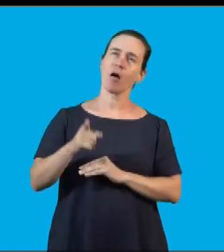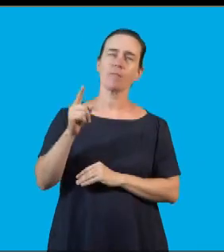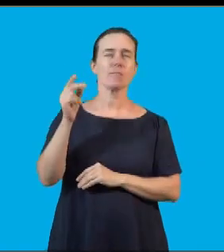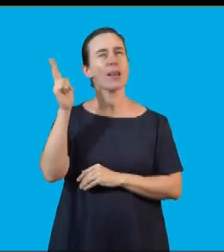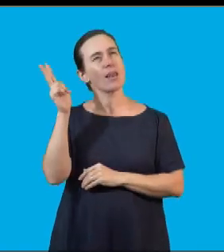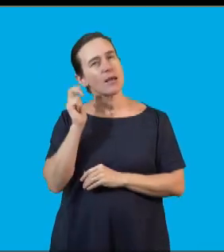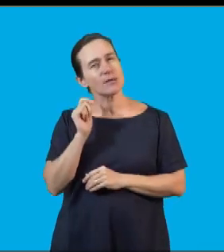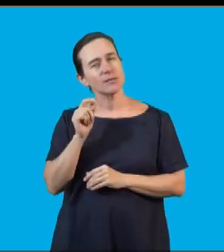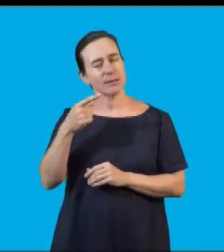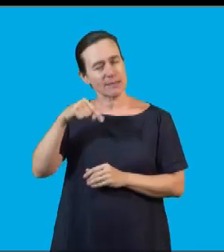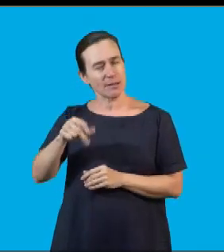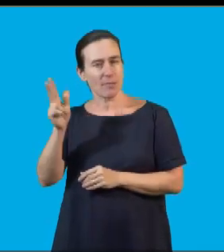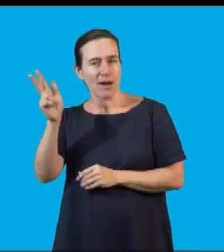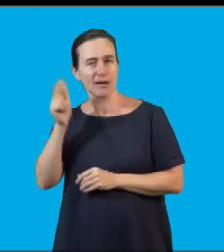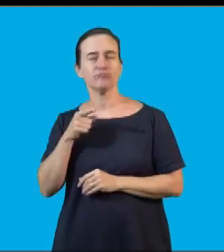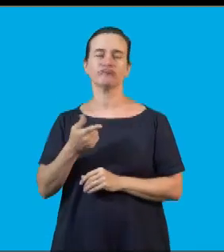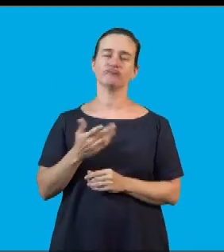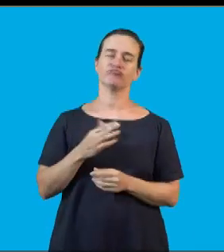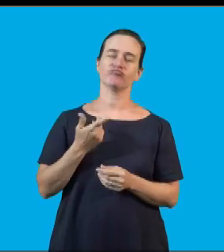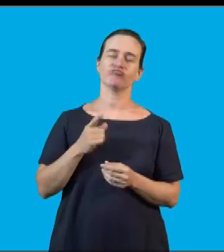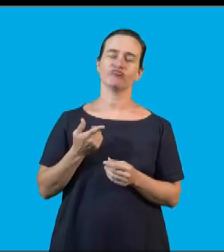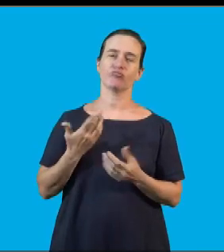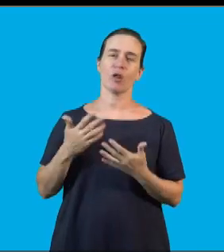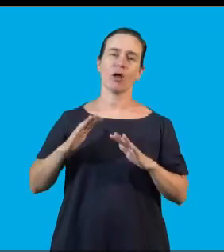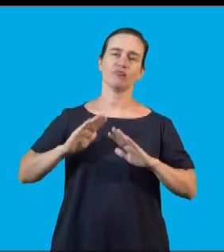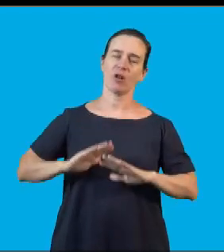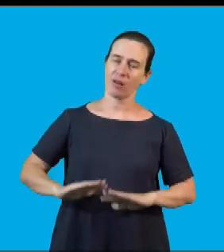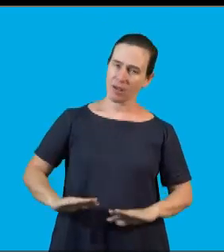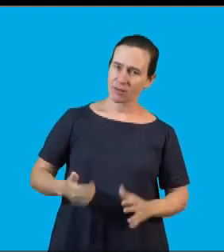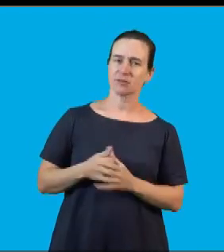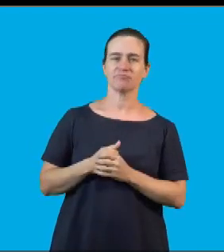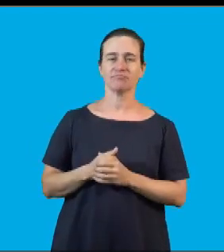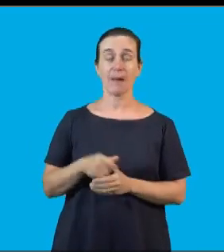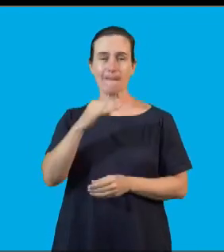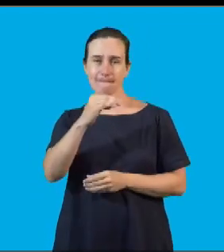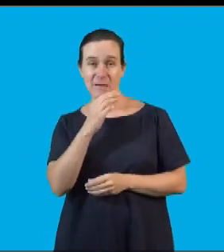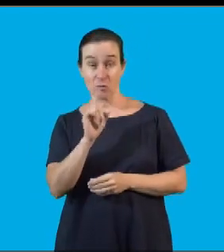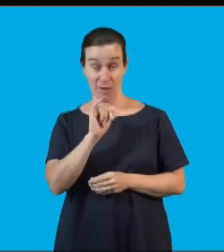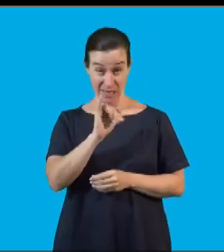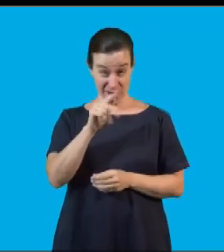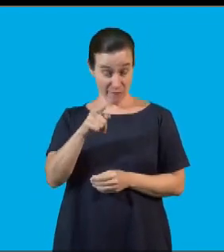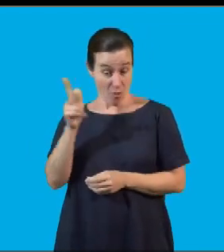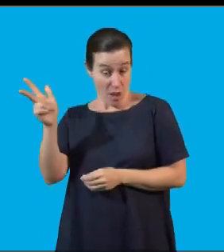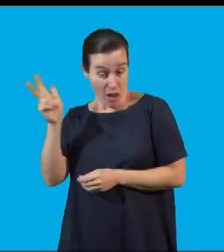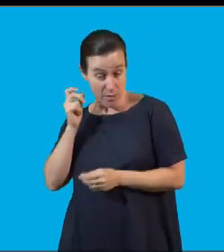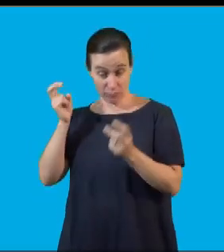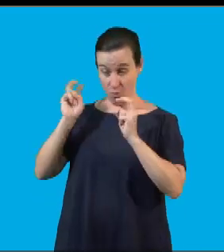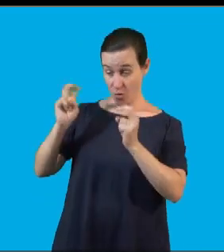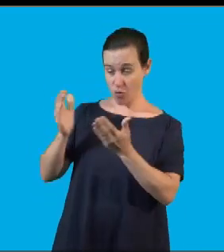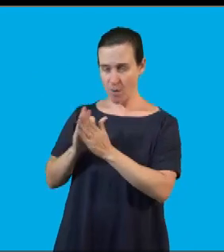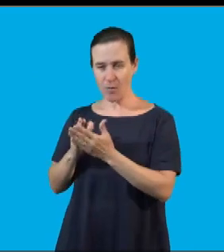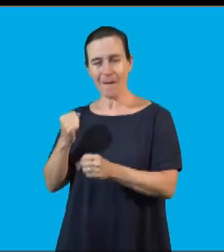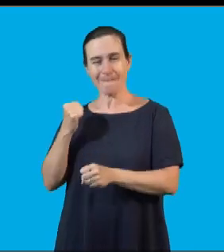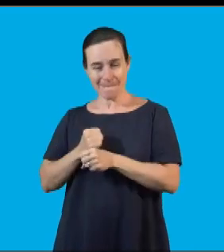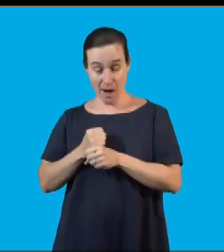calm, engrossed. She seems relaxed while in her commute. It reveals that listening to an audiobook